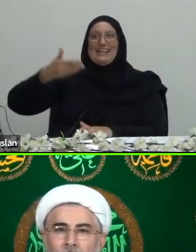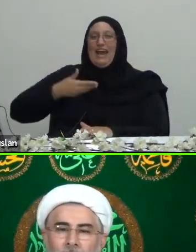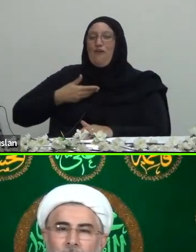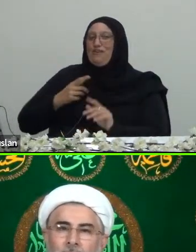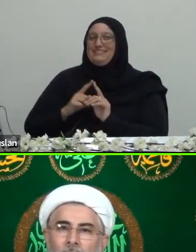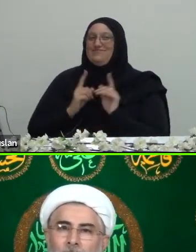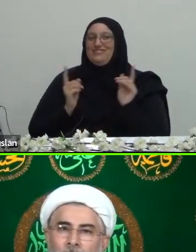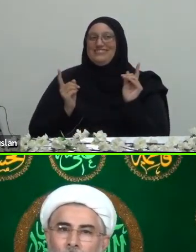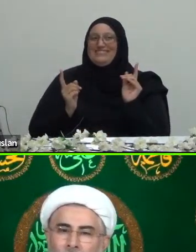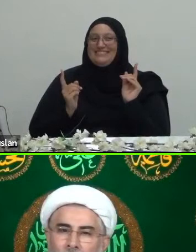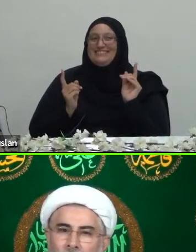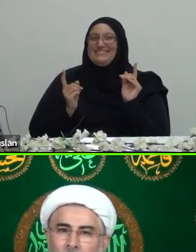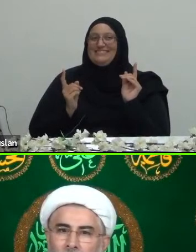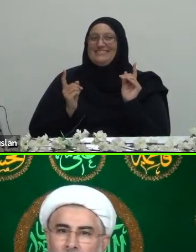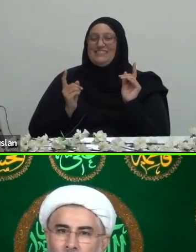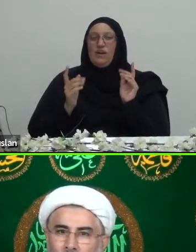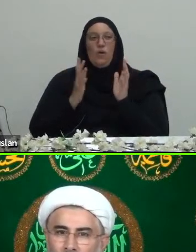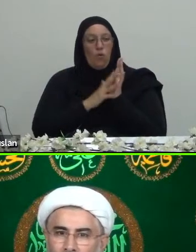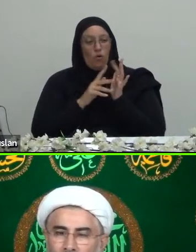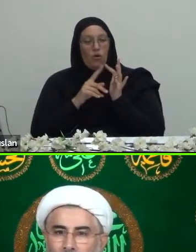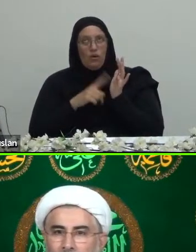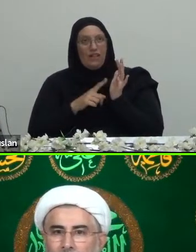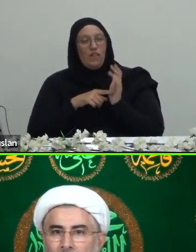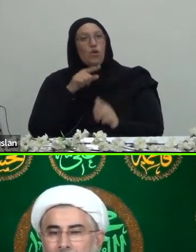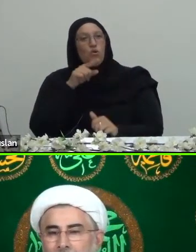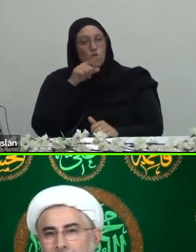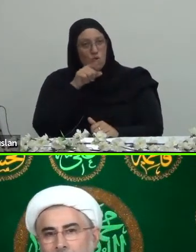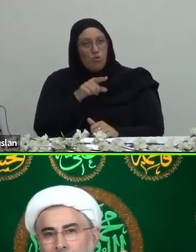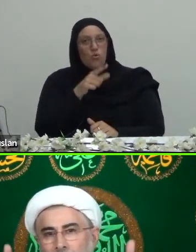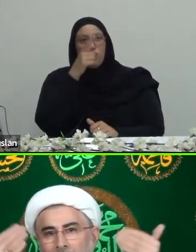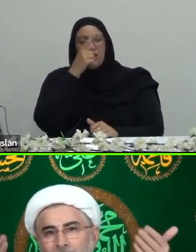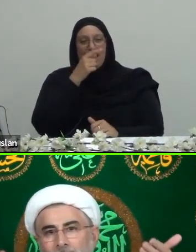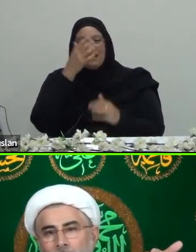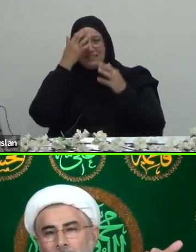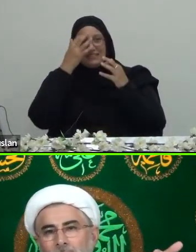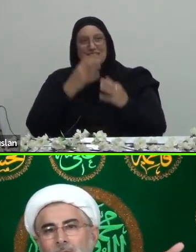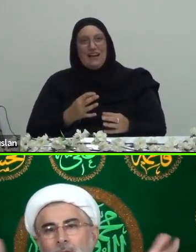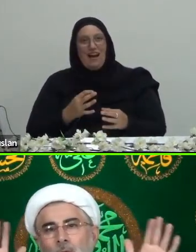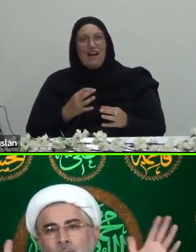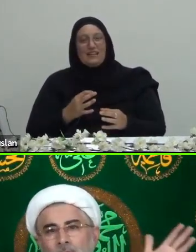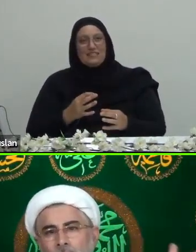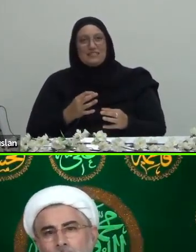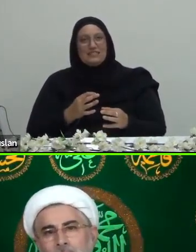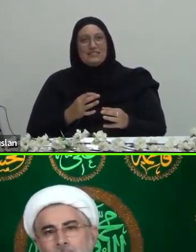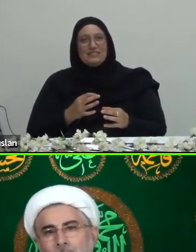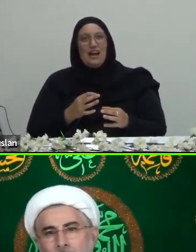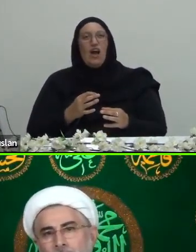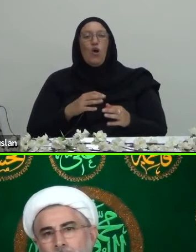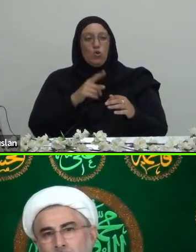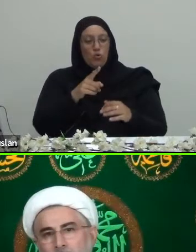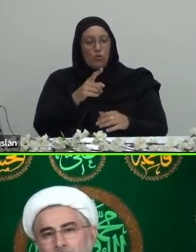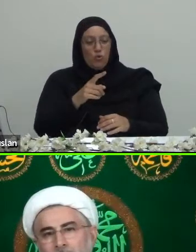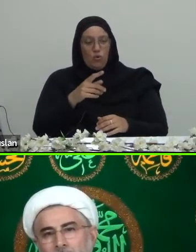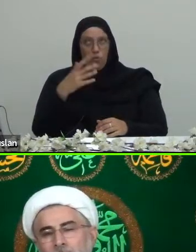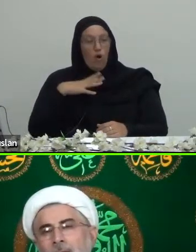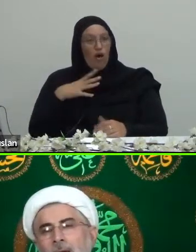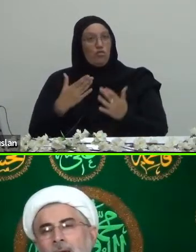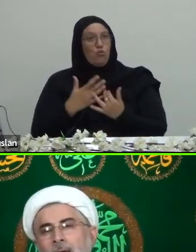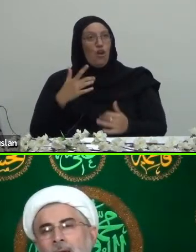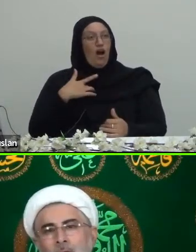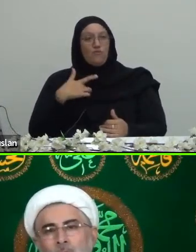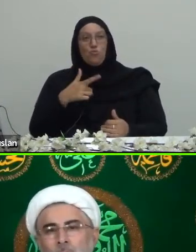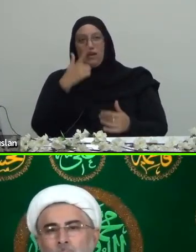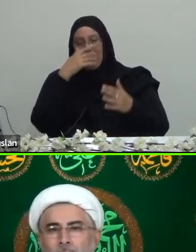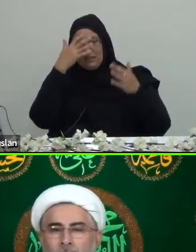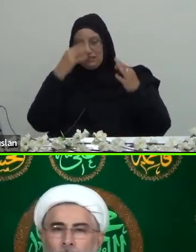have the discretion up to the 1/3 of your estate for after your death, or the full estate during your lifetime,